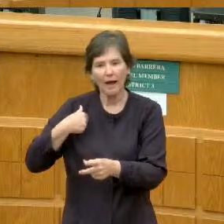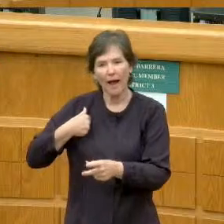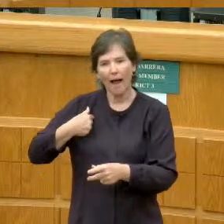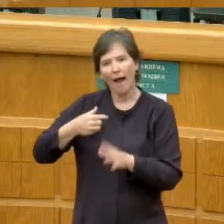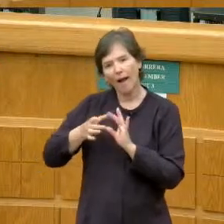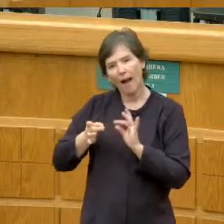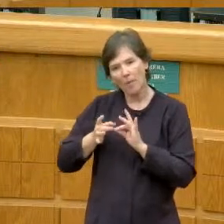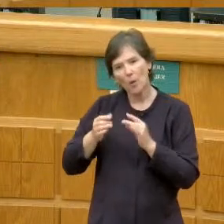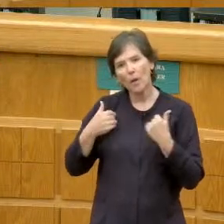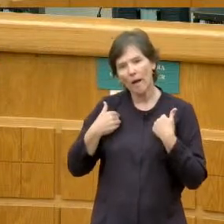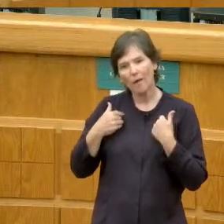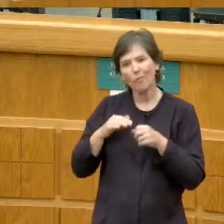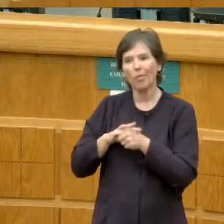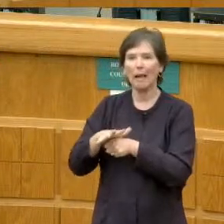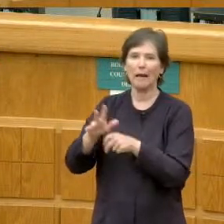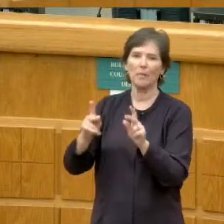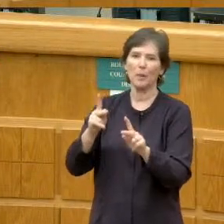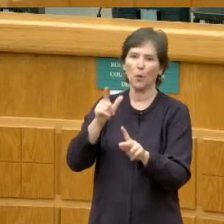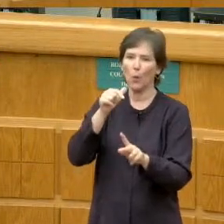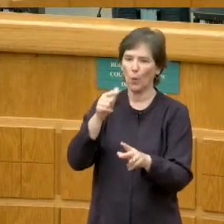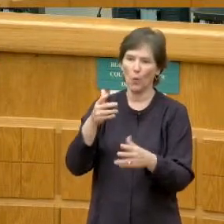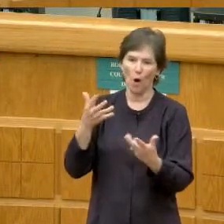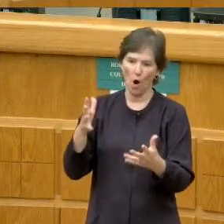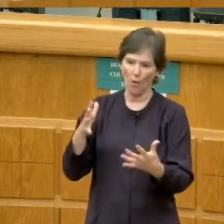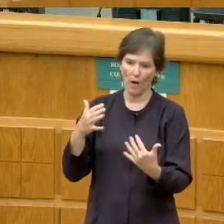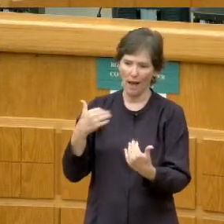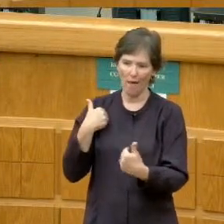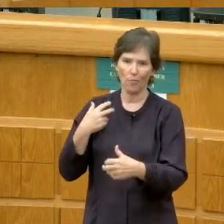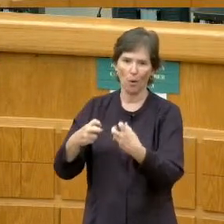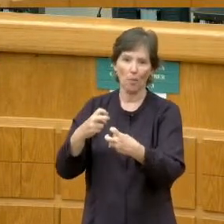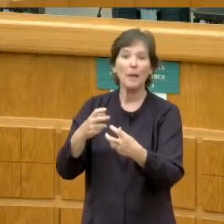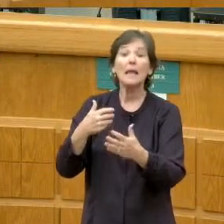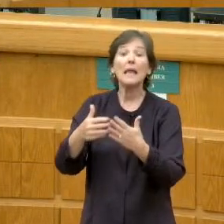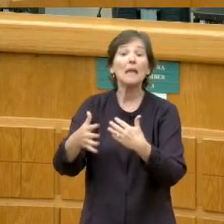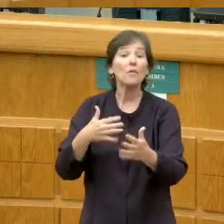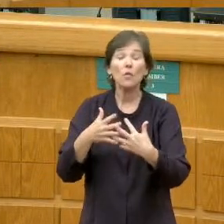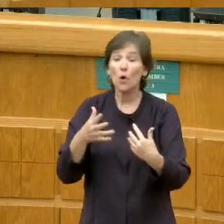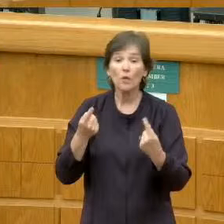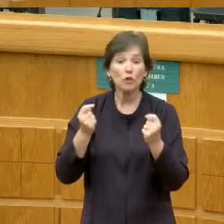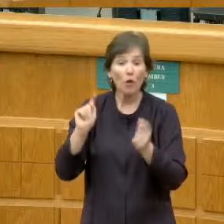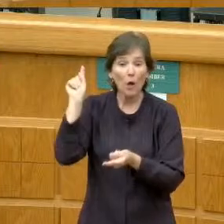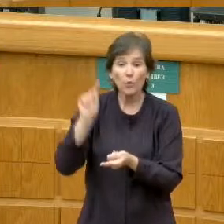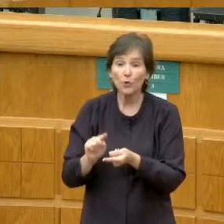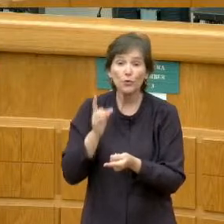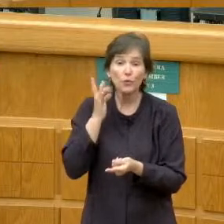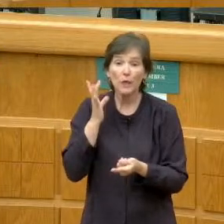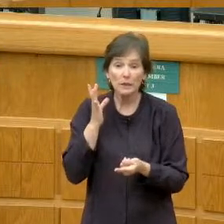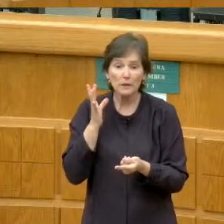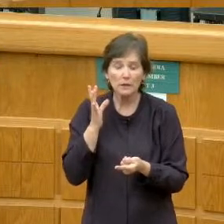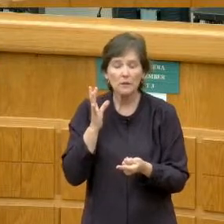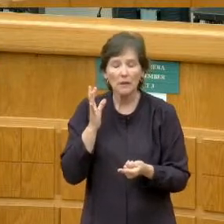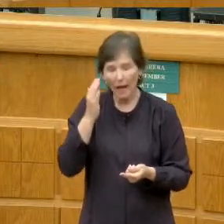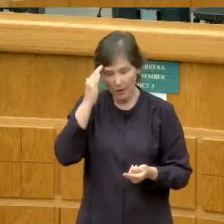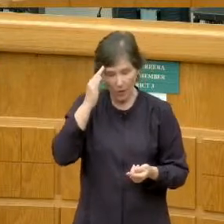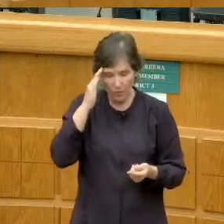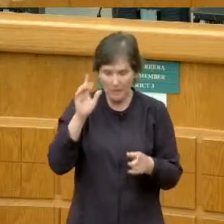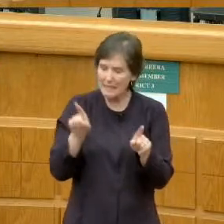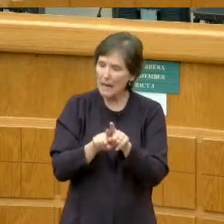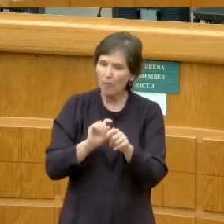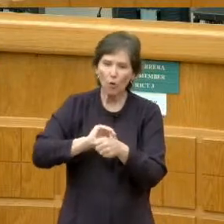this disease despite all their good measures. I know that. It seems unjust, almost